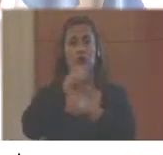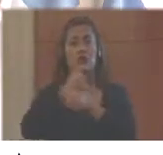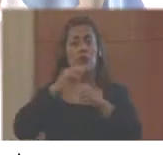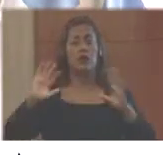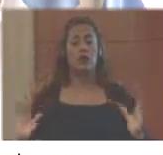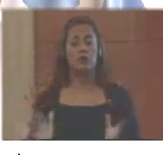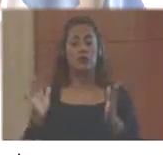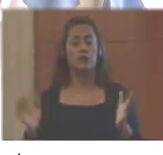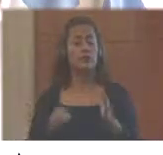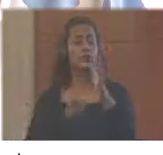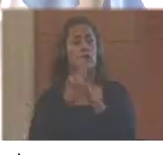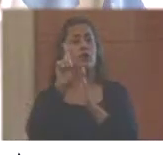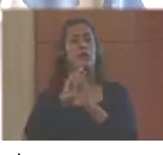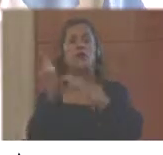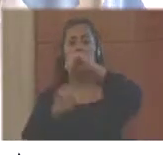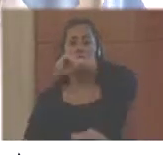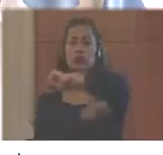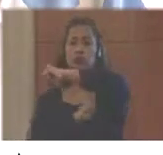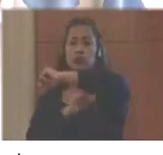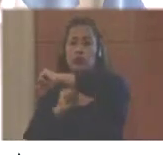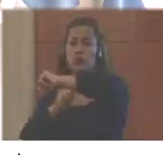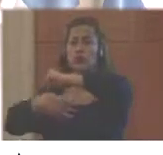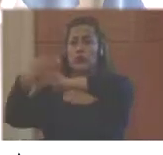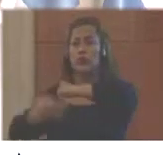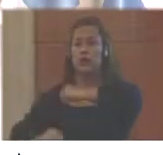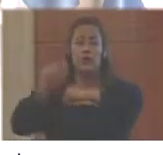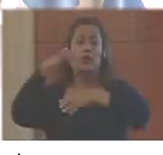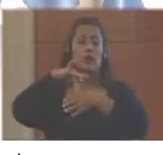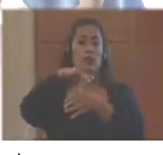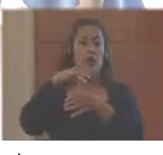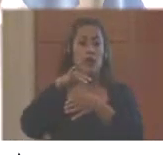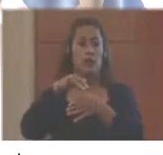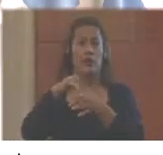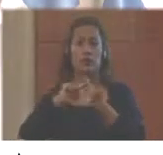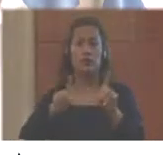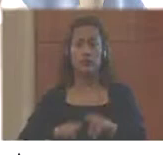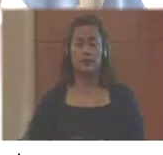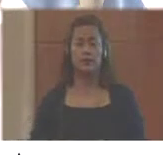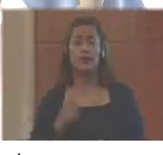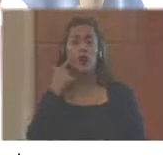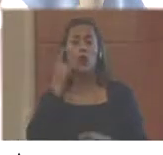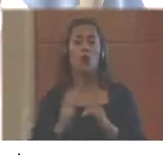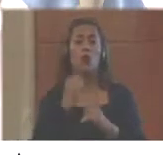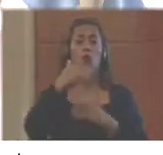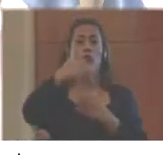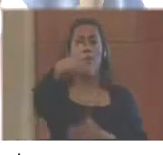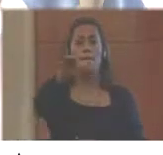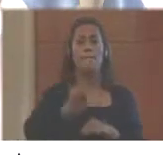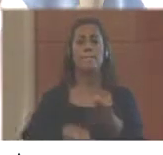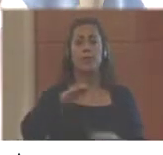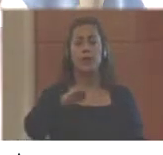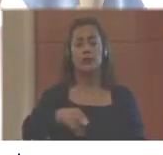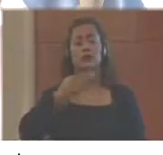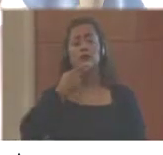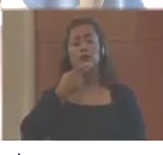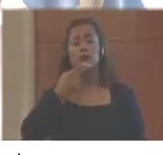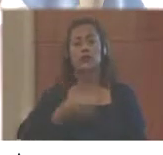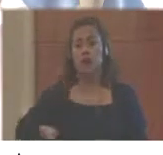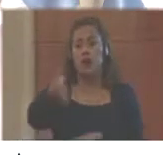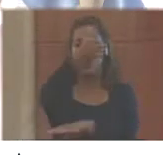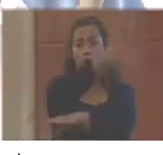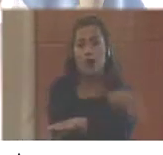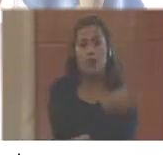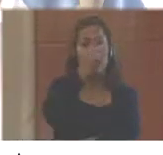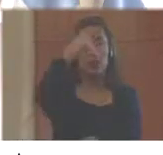strategies elements to promote sustainable development, especially this variable of risk management. One of the problems